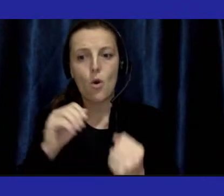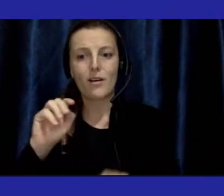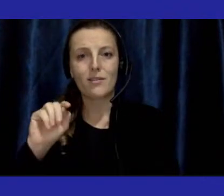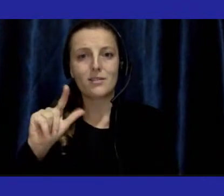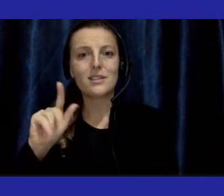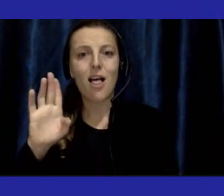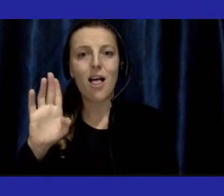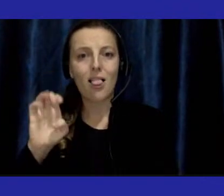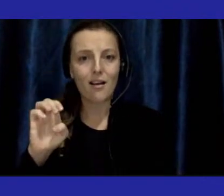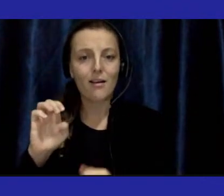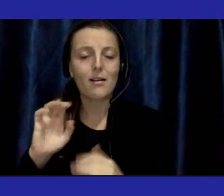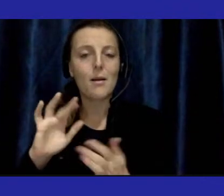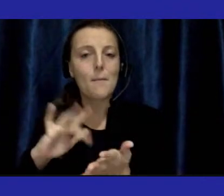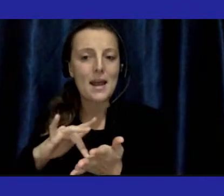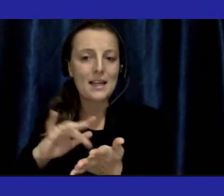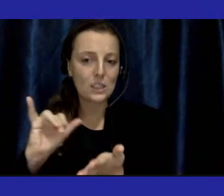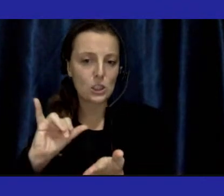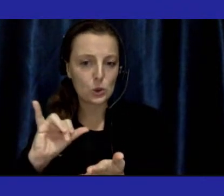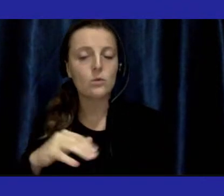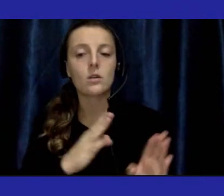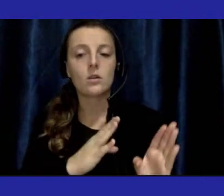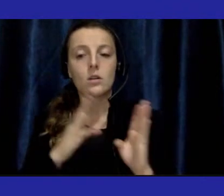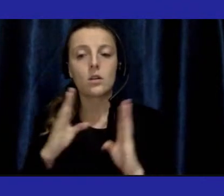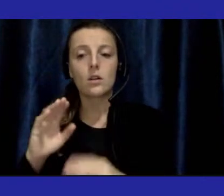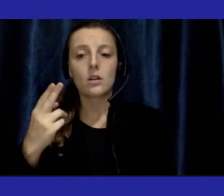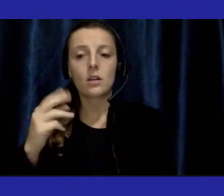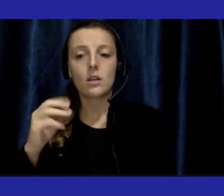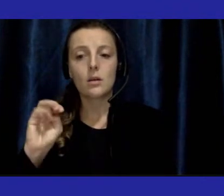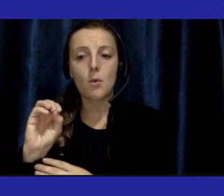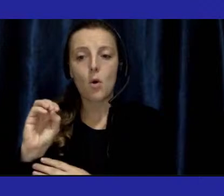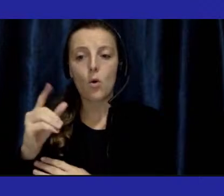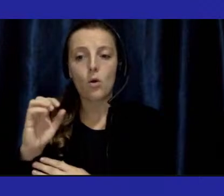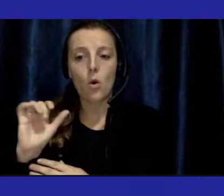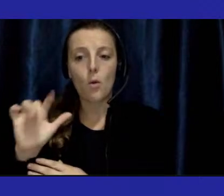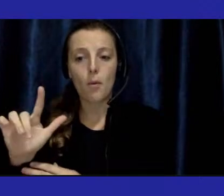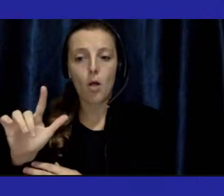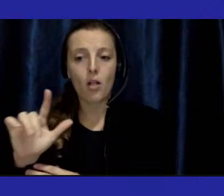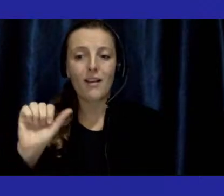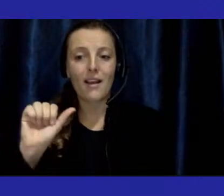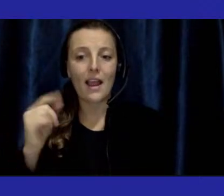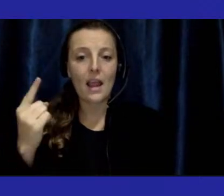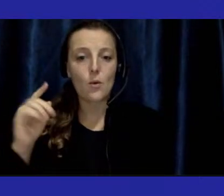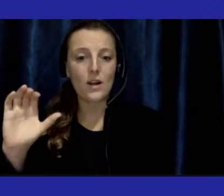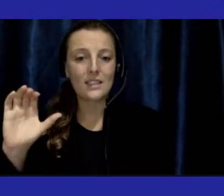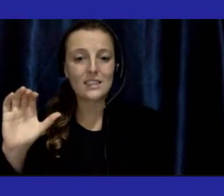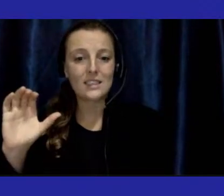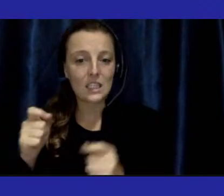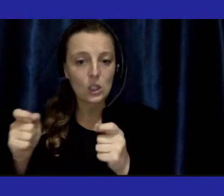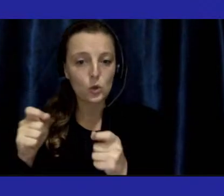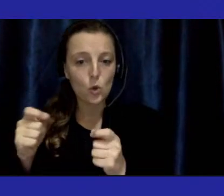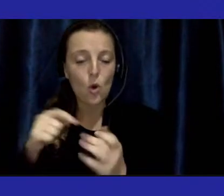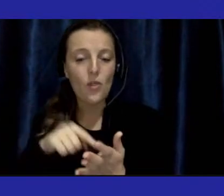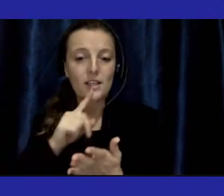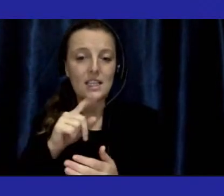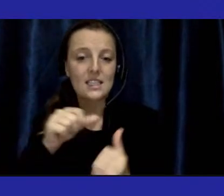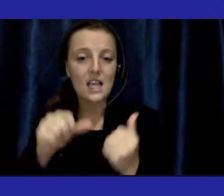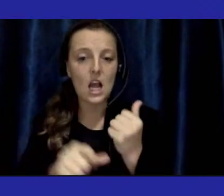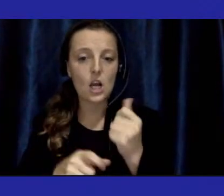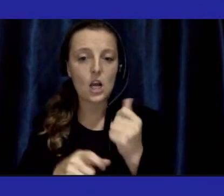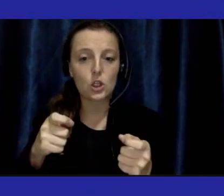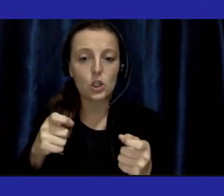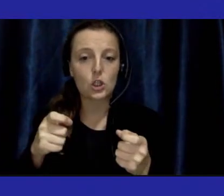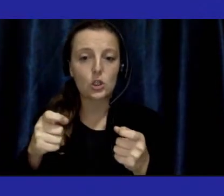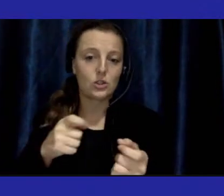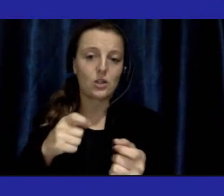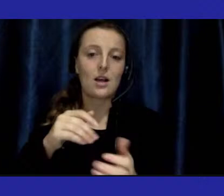Hemoglobin A1C control, this is under Dr. Nicola Davis and Dr. Ted Long. We keep saying like